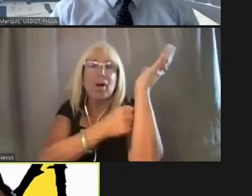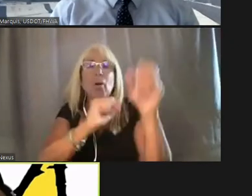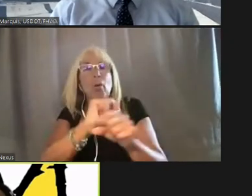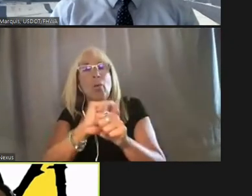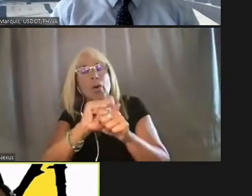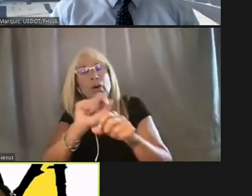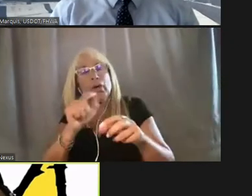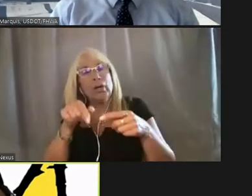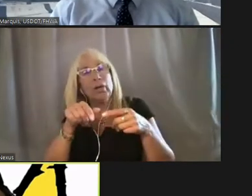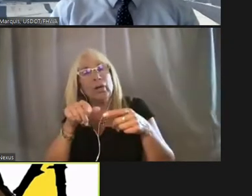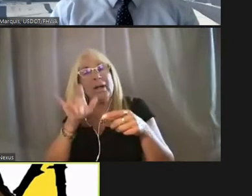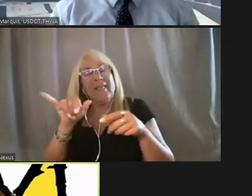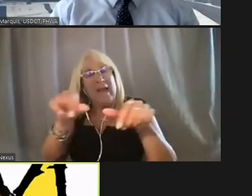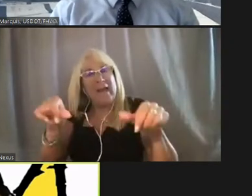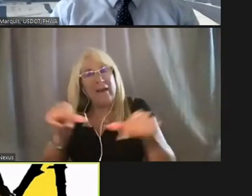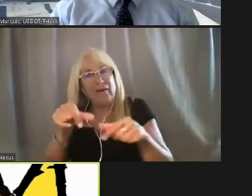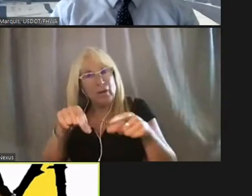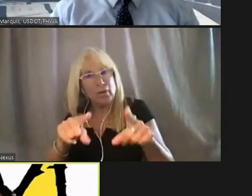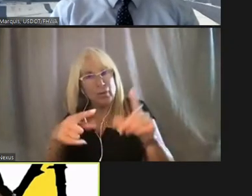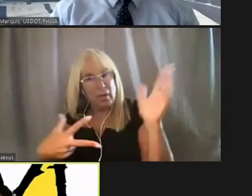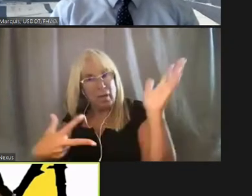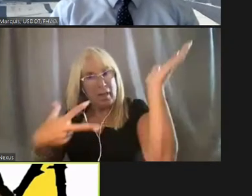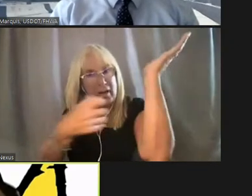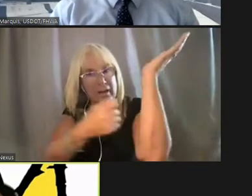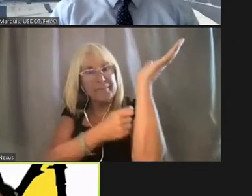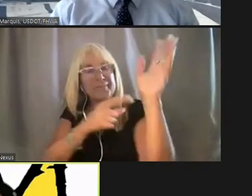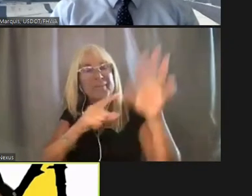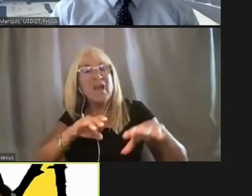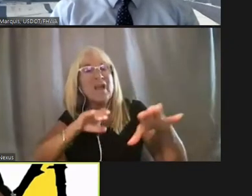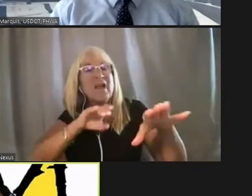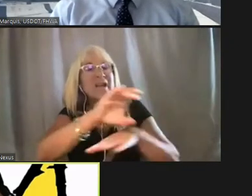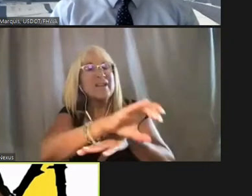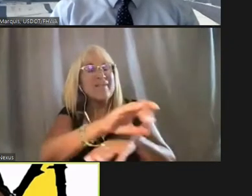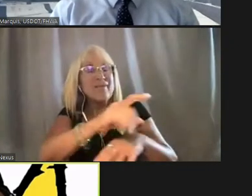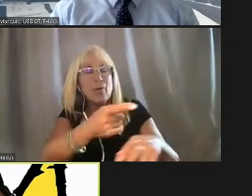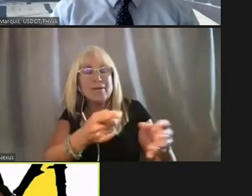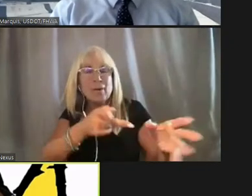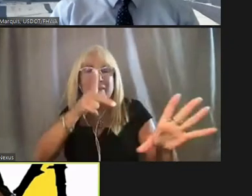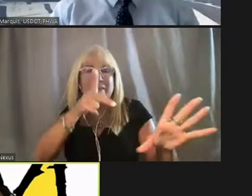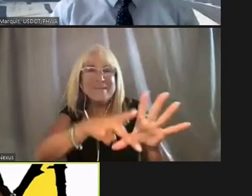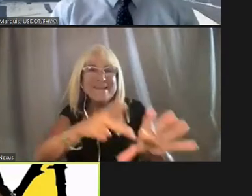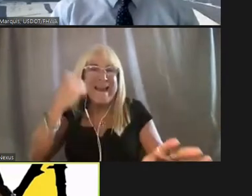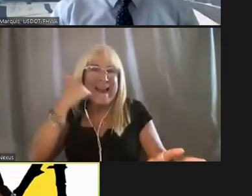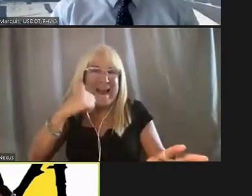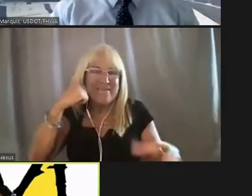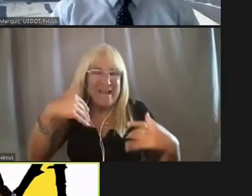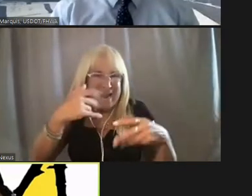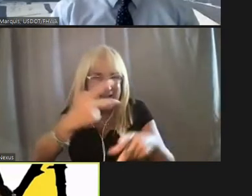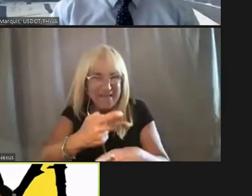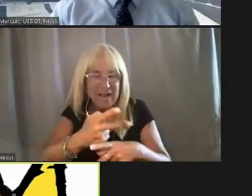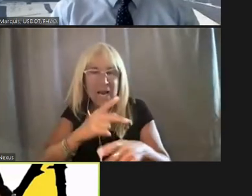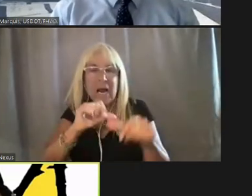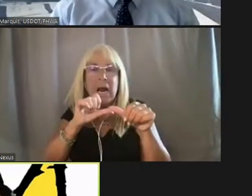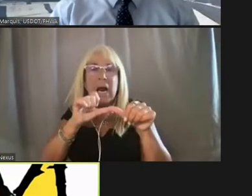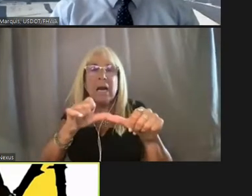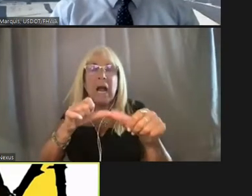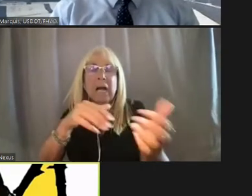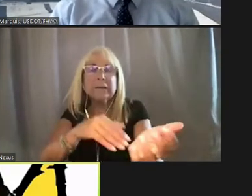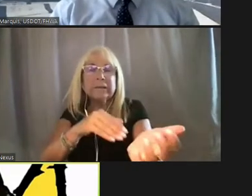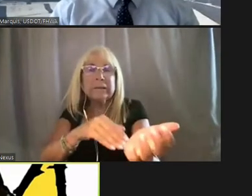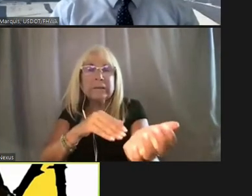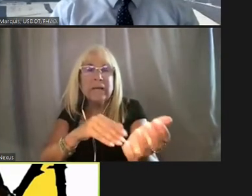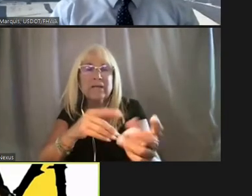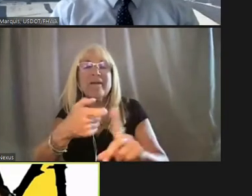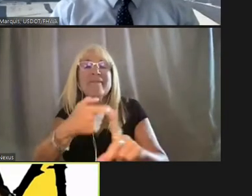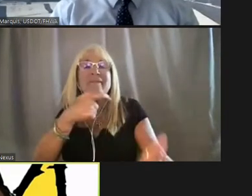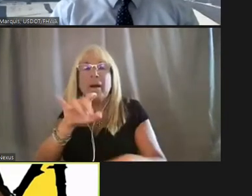during the attacks he's forced to participate in Daily health care and constant doctor visits due to his issues that he occurred